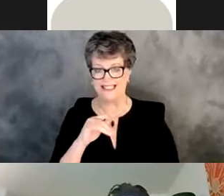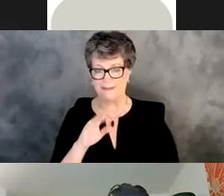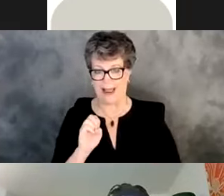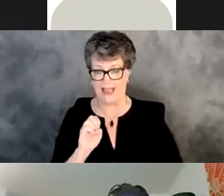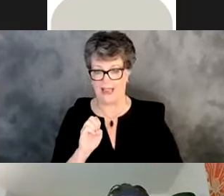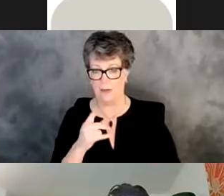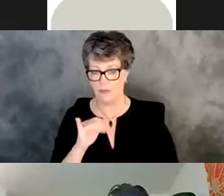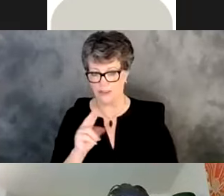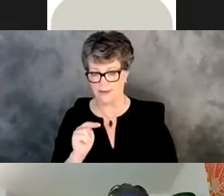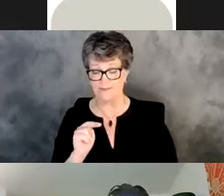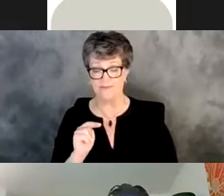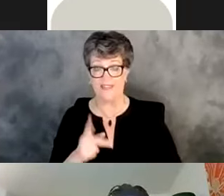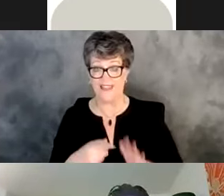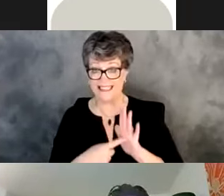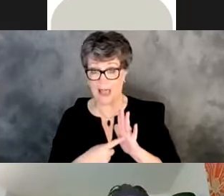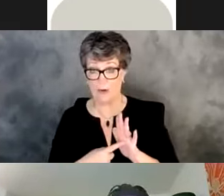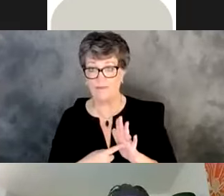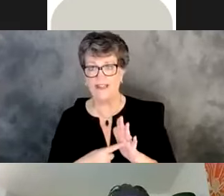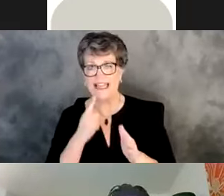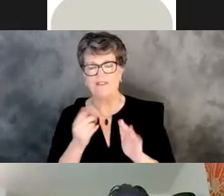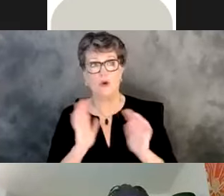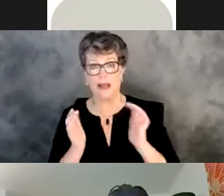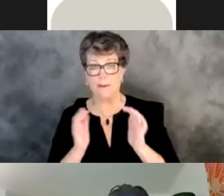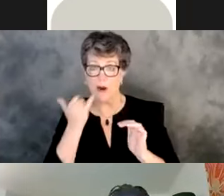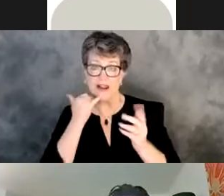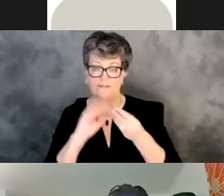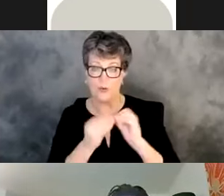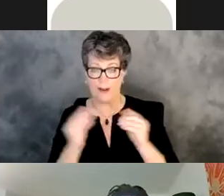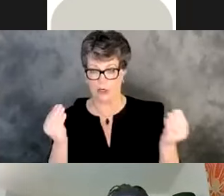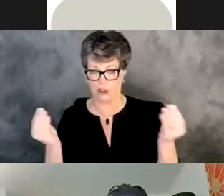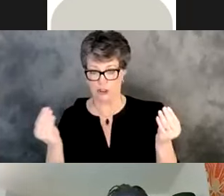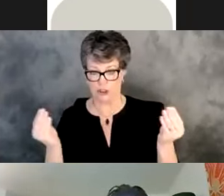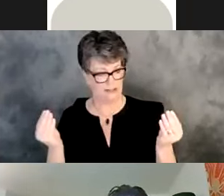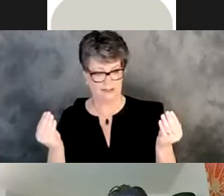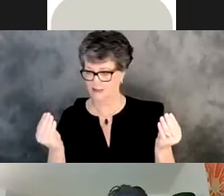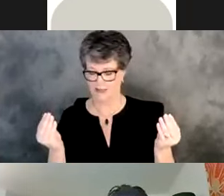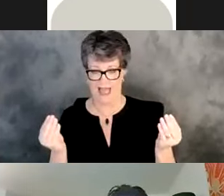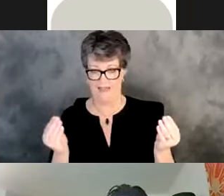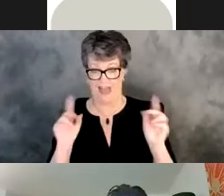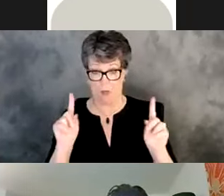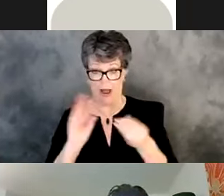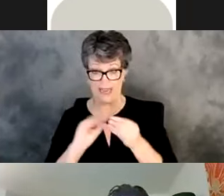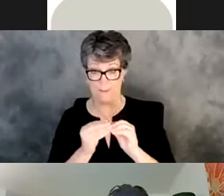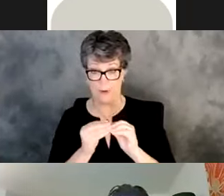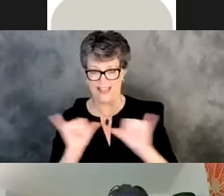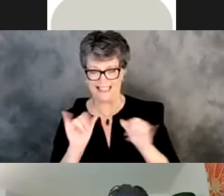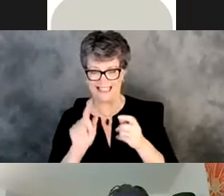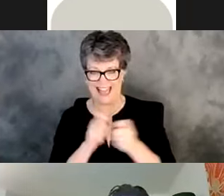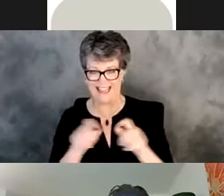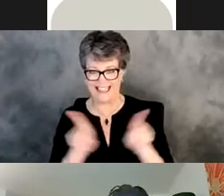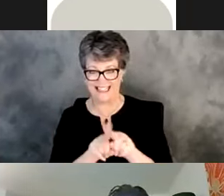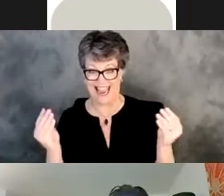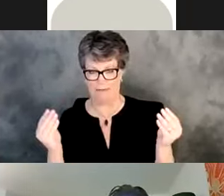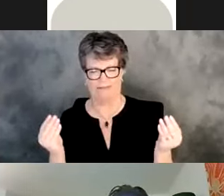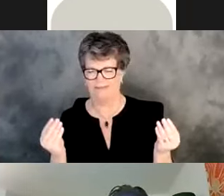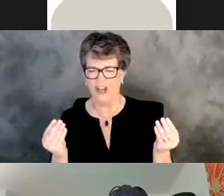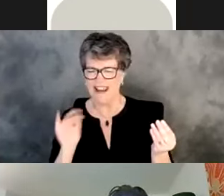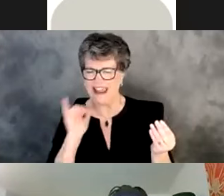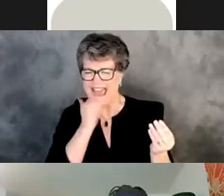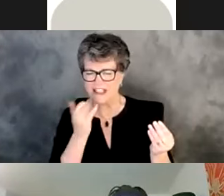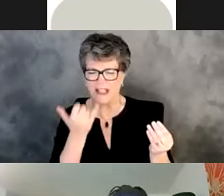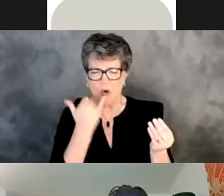the example is kind of like if you were comparing phone numbers, if two phone numbers had one number that was the same. You're not going to accidentally call